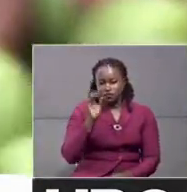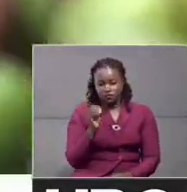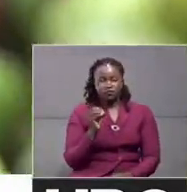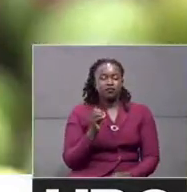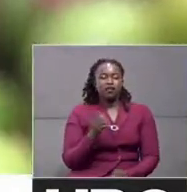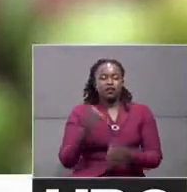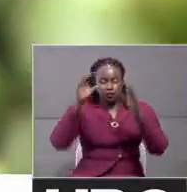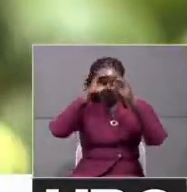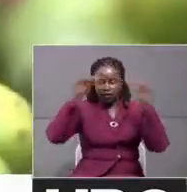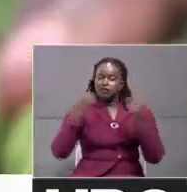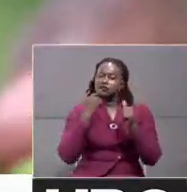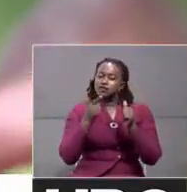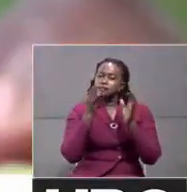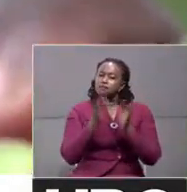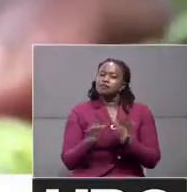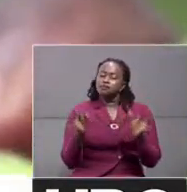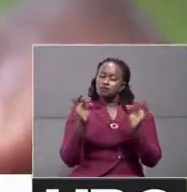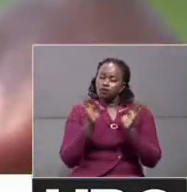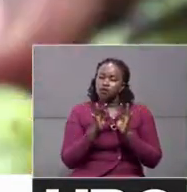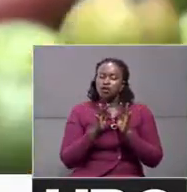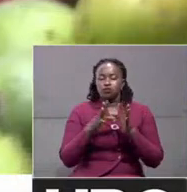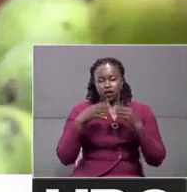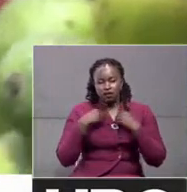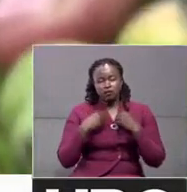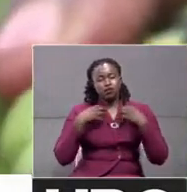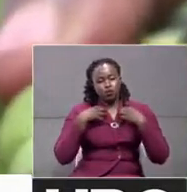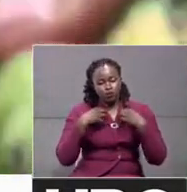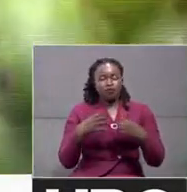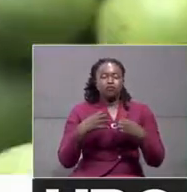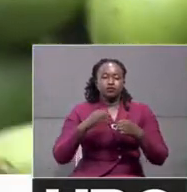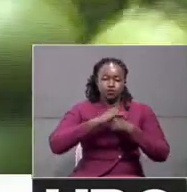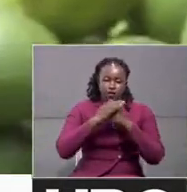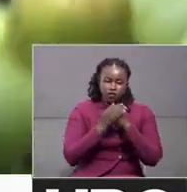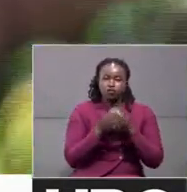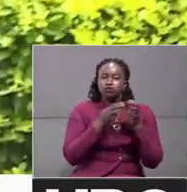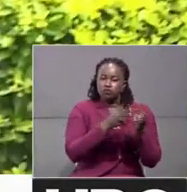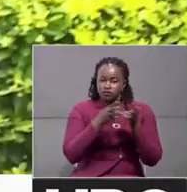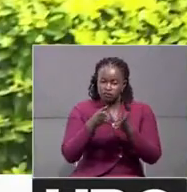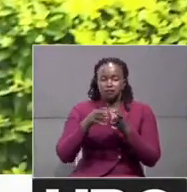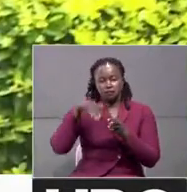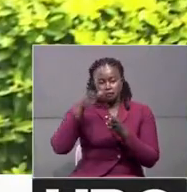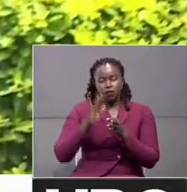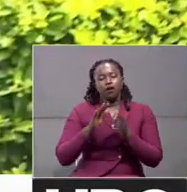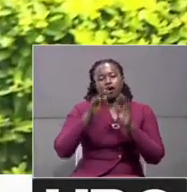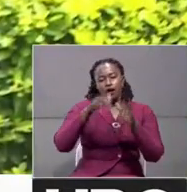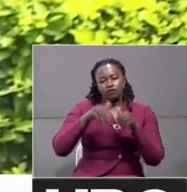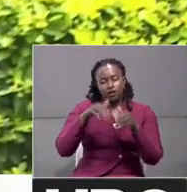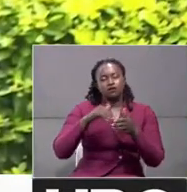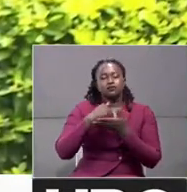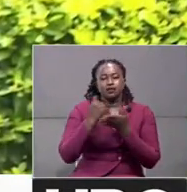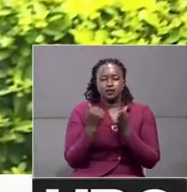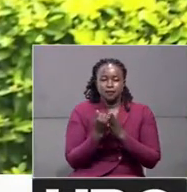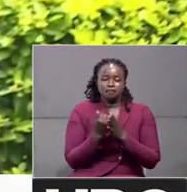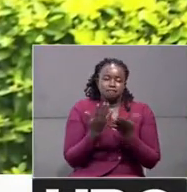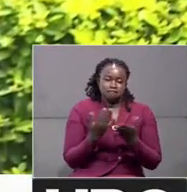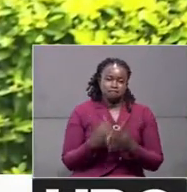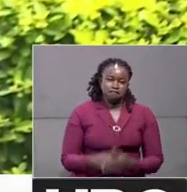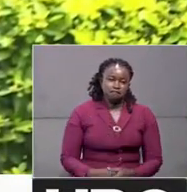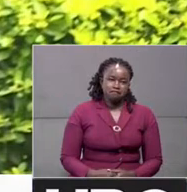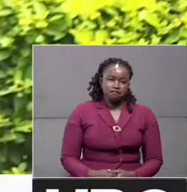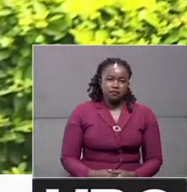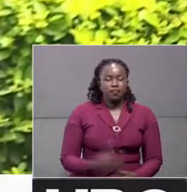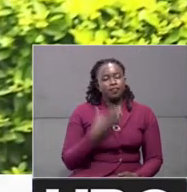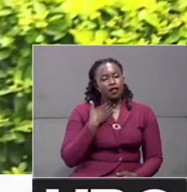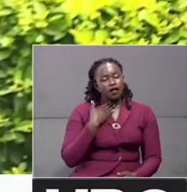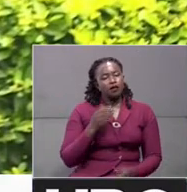president emphasized the need for embracing wealth creation strategies, particularly in the agriculture sector. Njagala